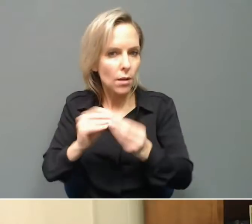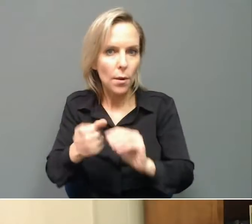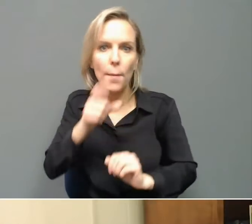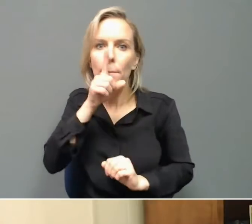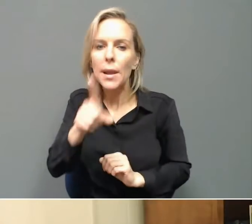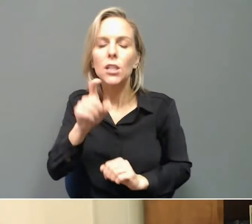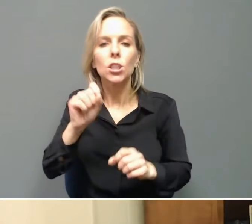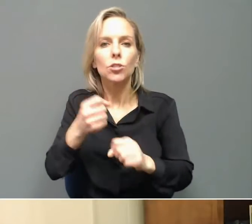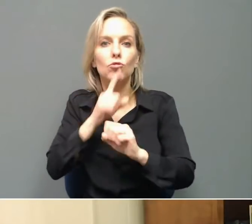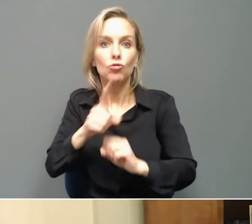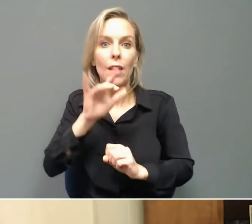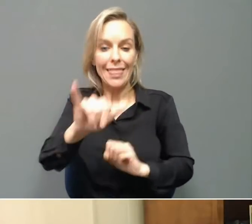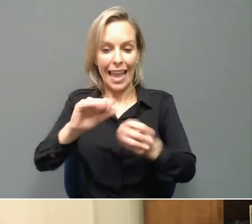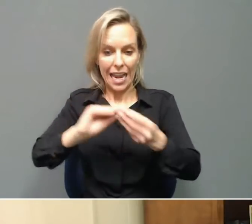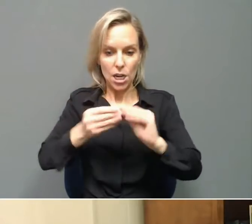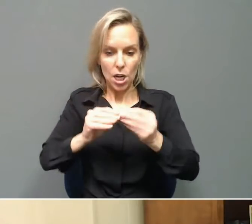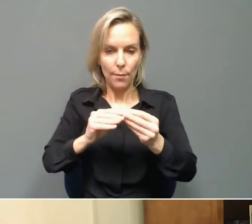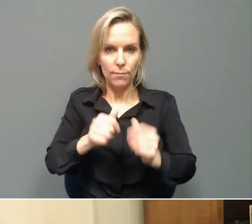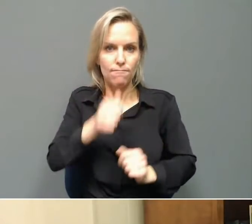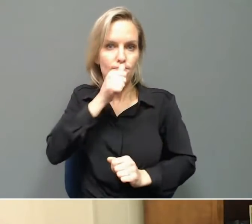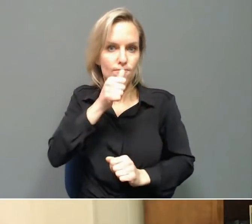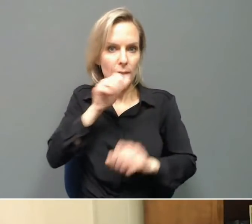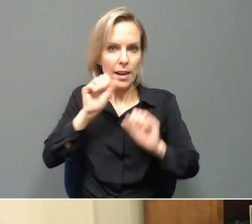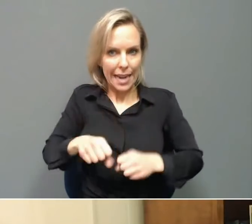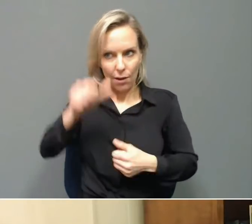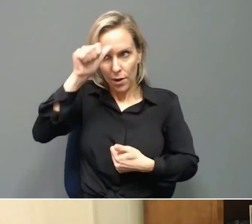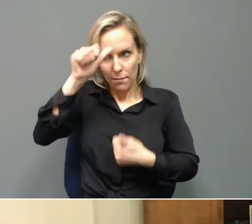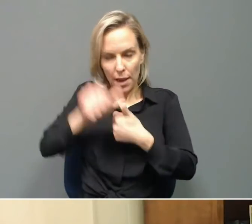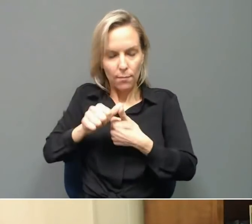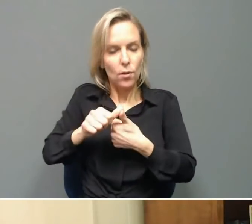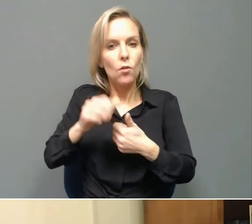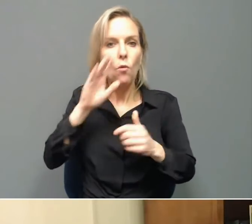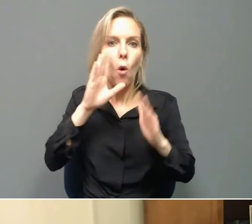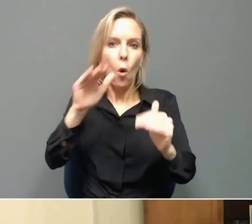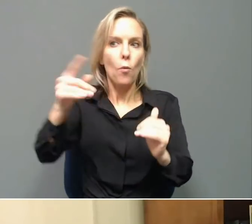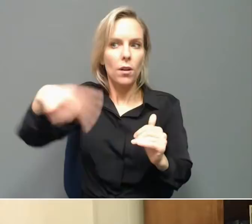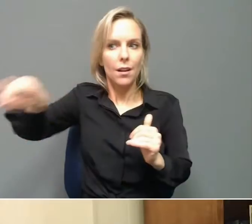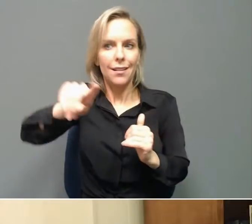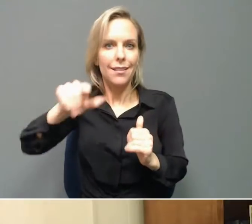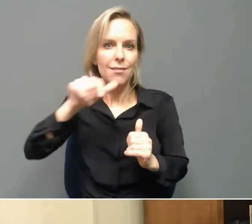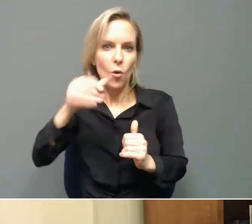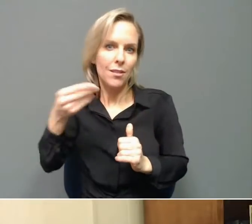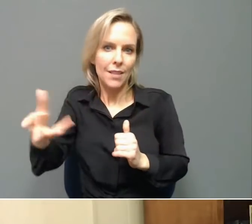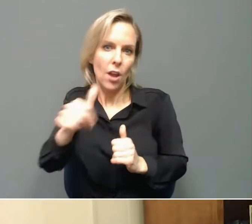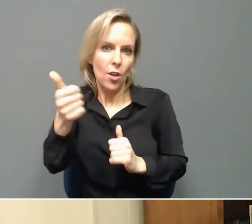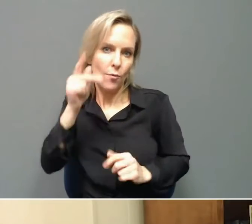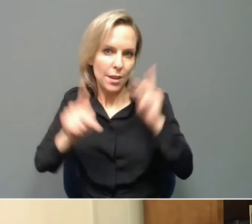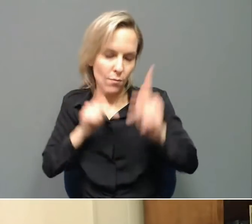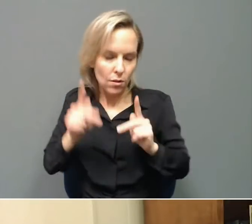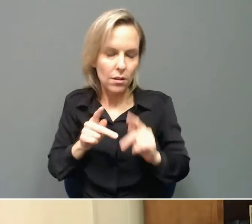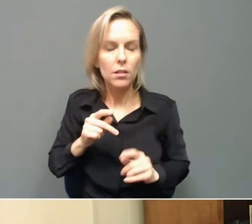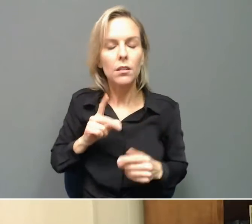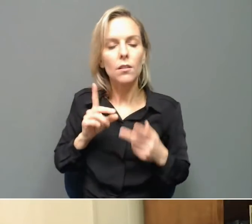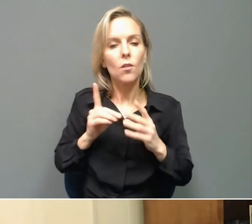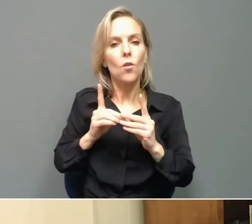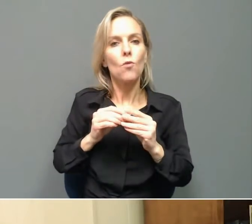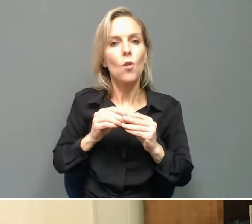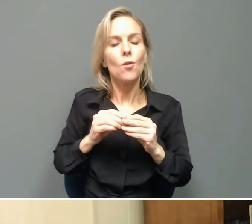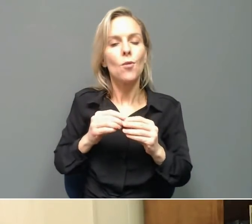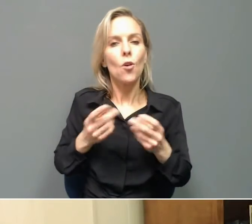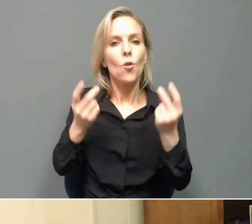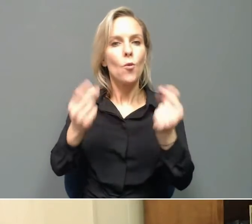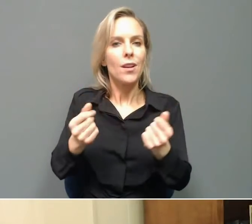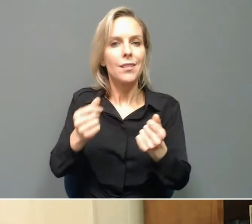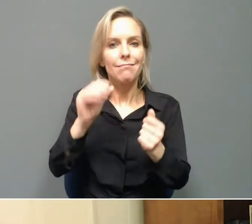that is meaningful to you that you can remember, but hopefully no one else. And then one more quick note about